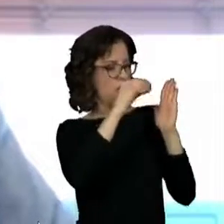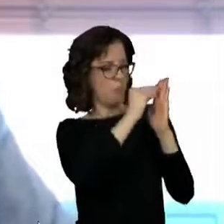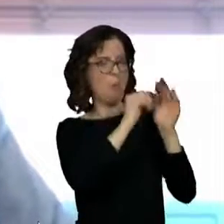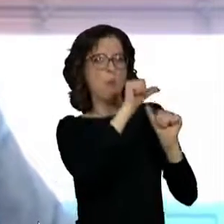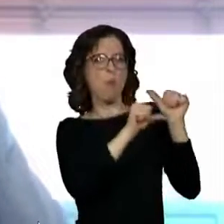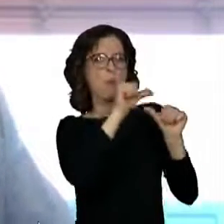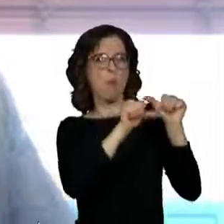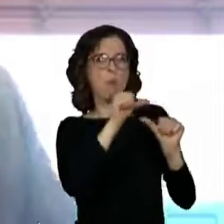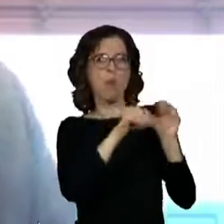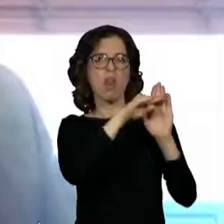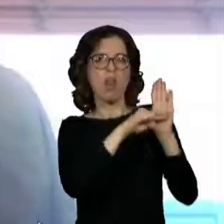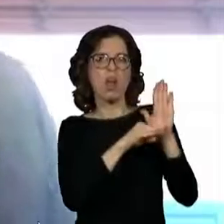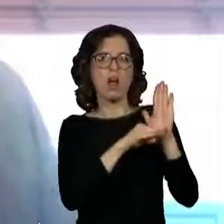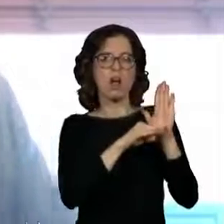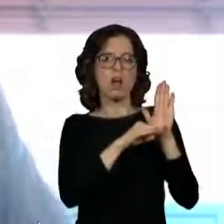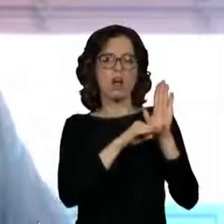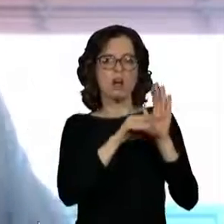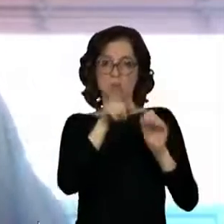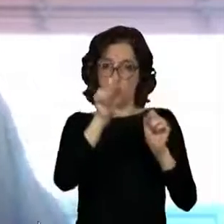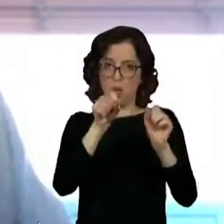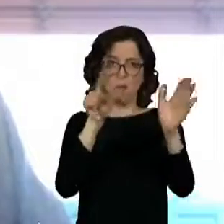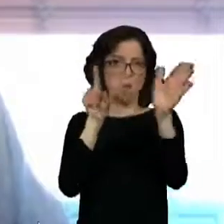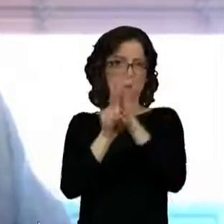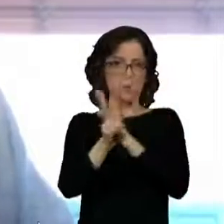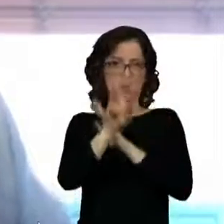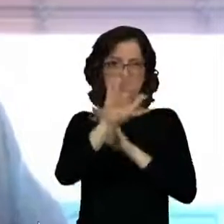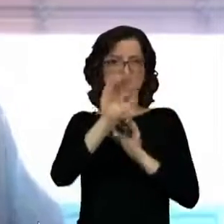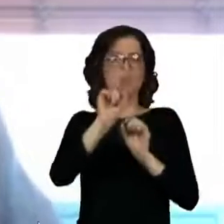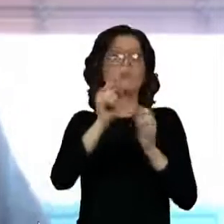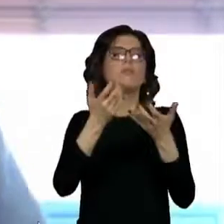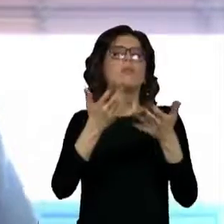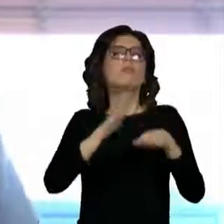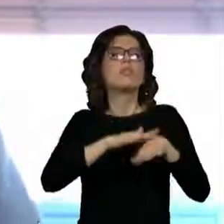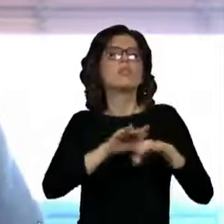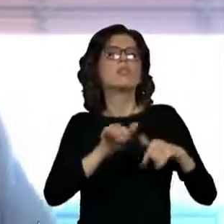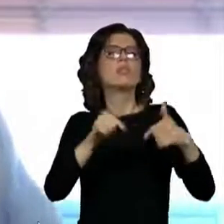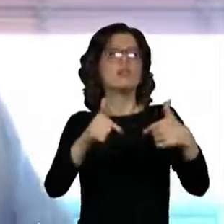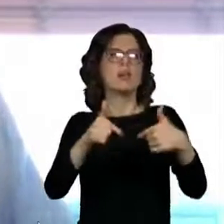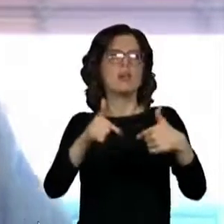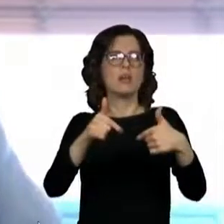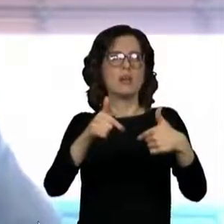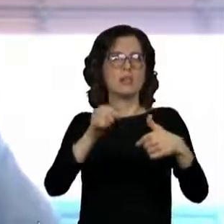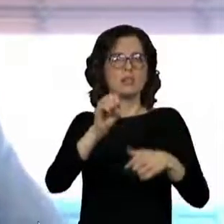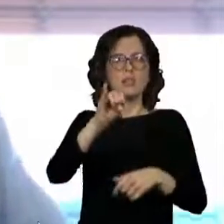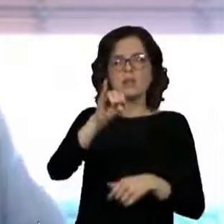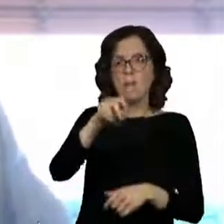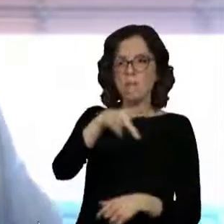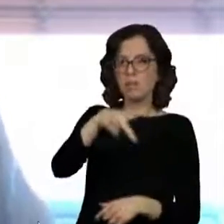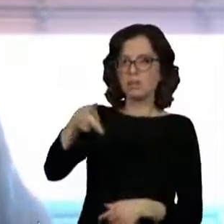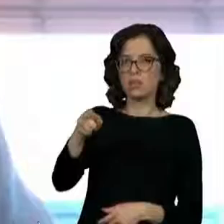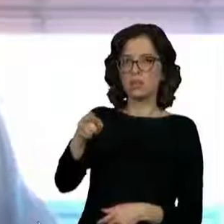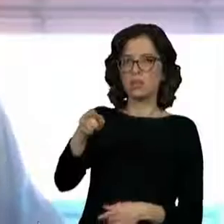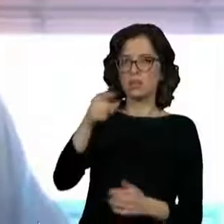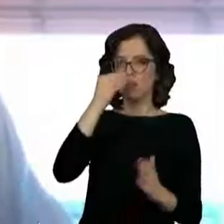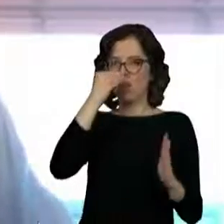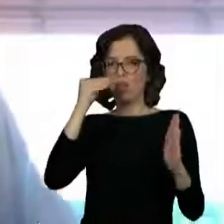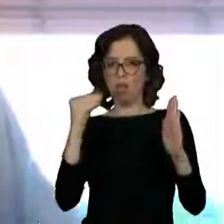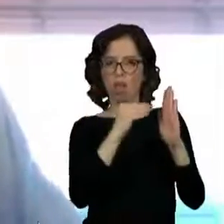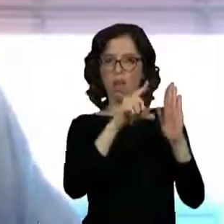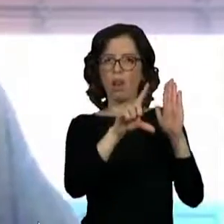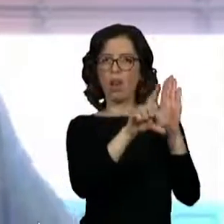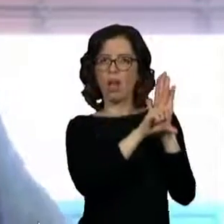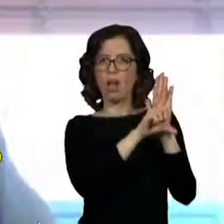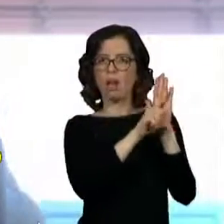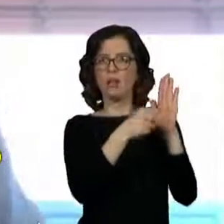And one of the questions I think you're asking is, well, what do other actors do if you have a president who's beginning to